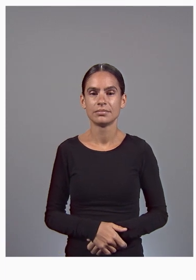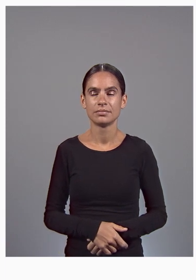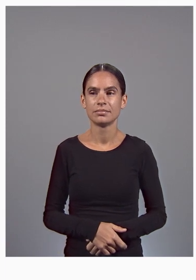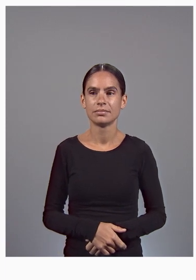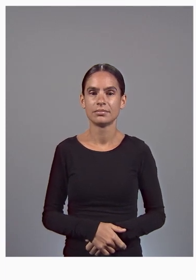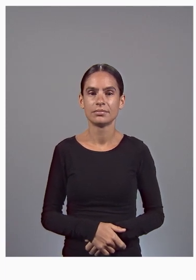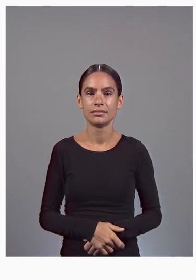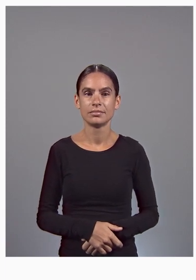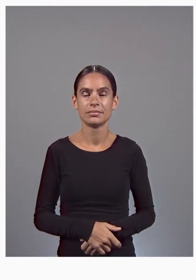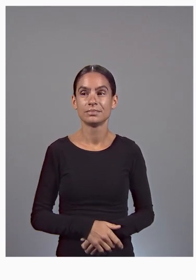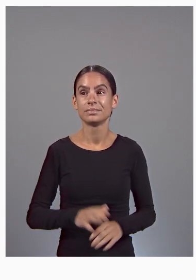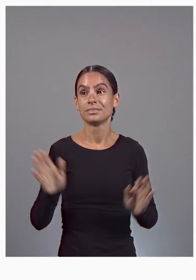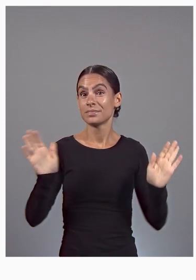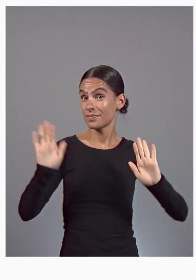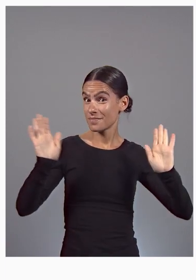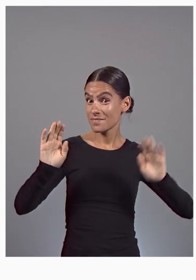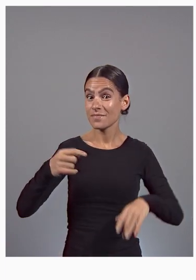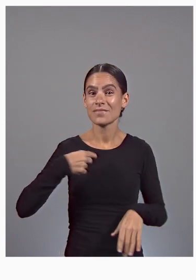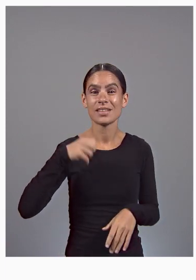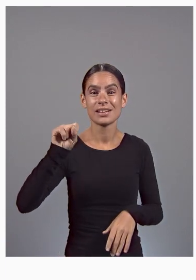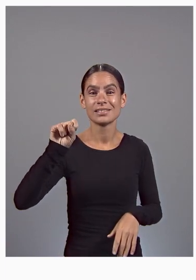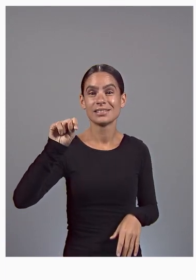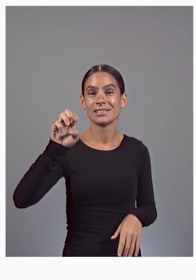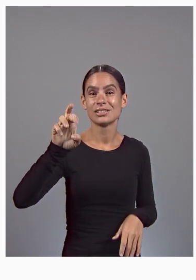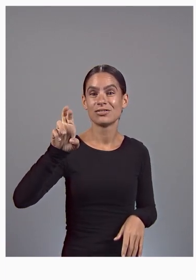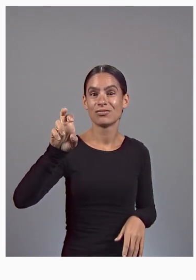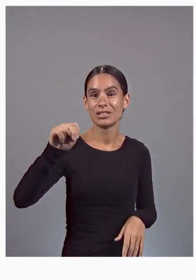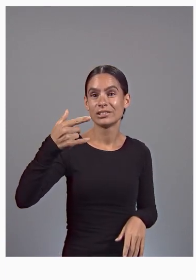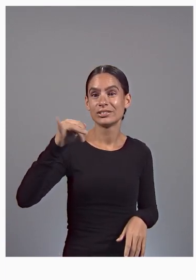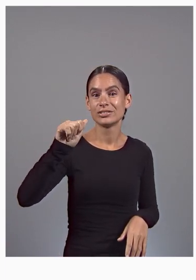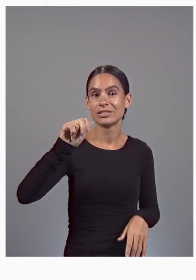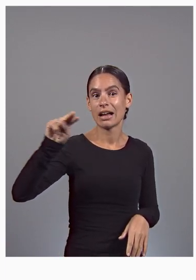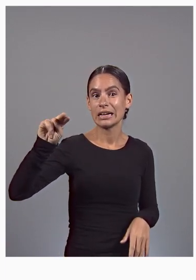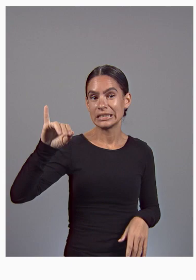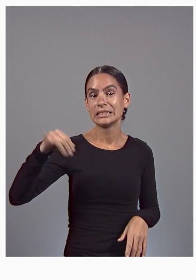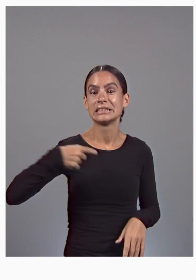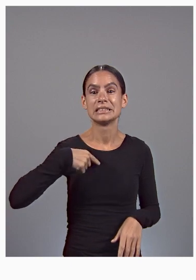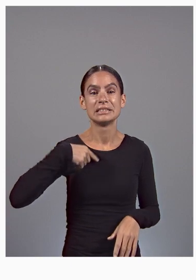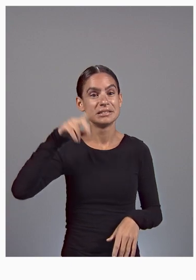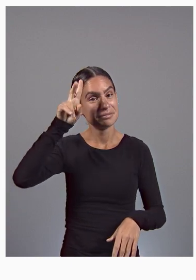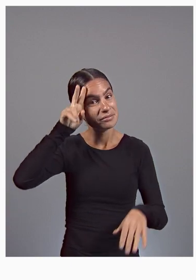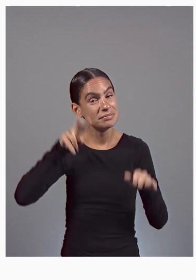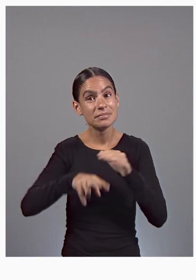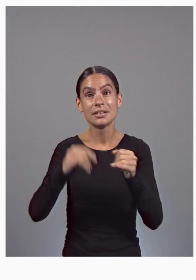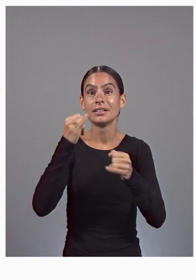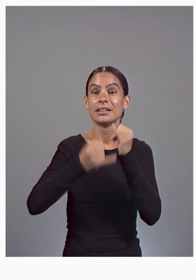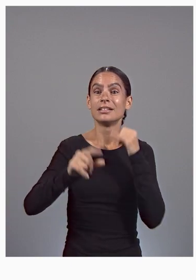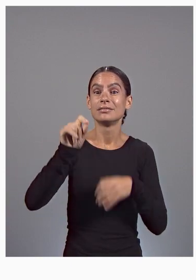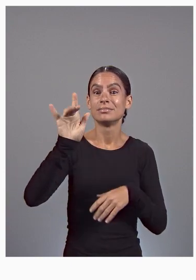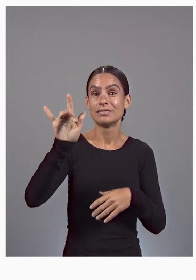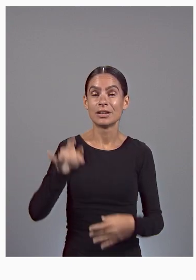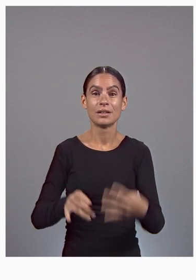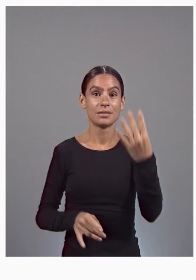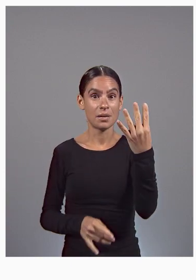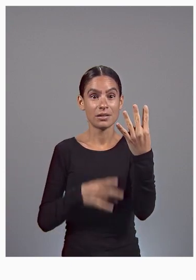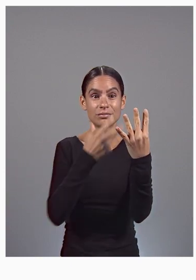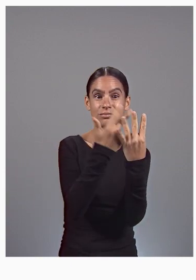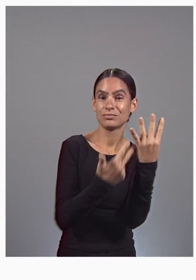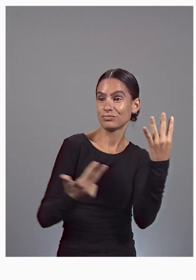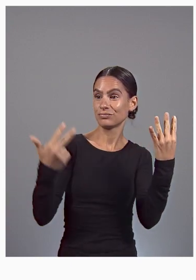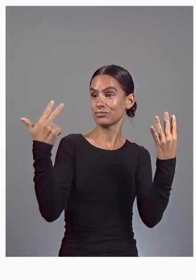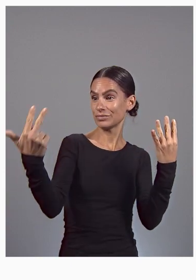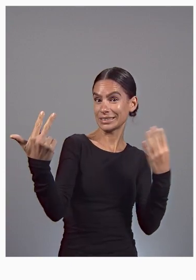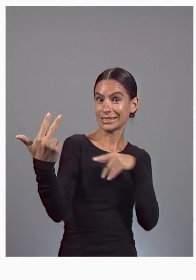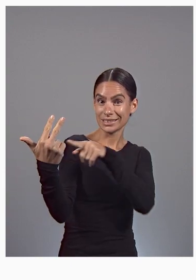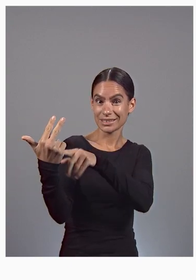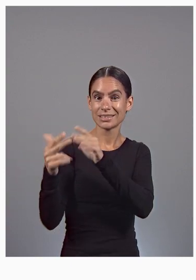Hi, my name is Steren Giannini, and my prediction is that by the end of 2025, 3 out of 4 developers will